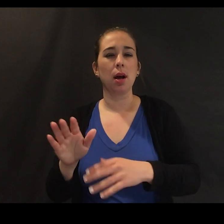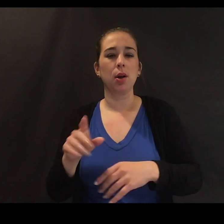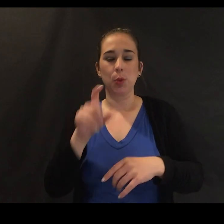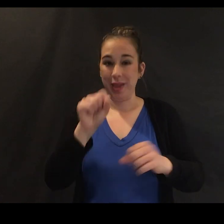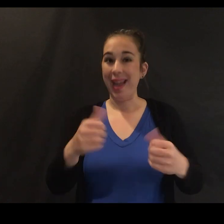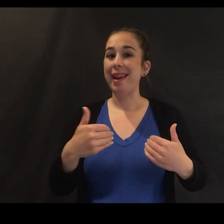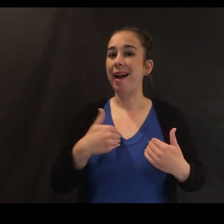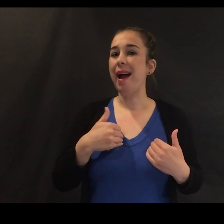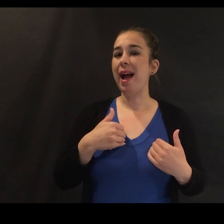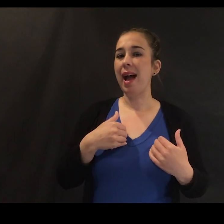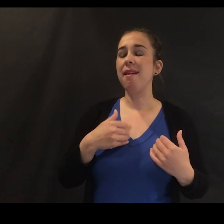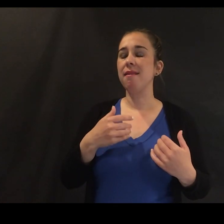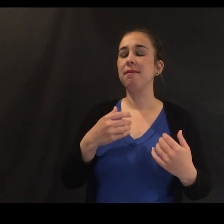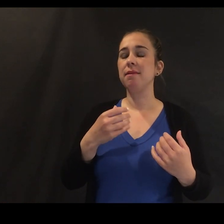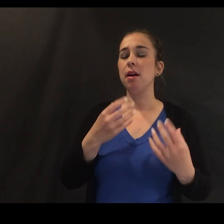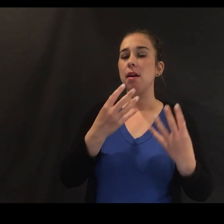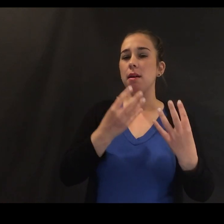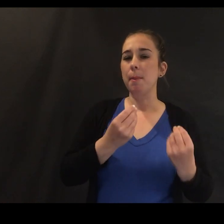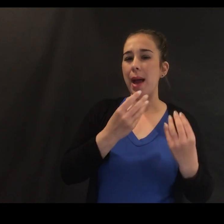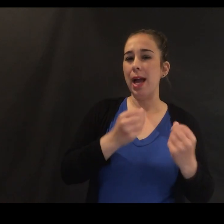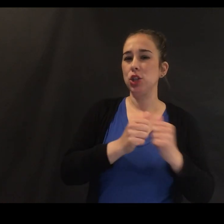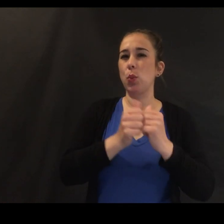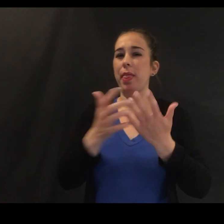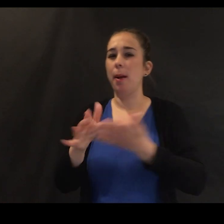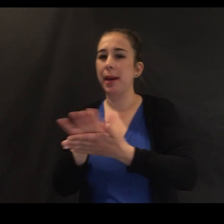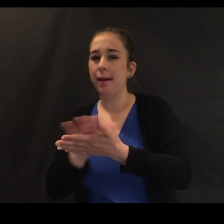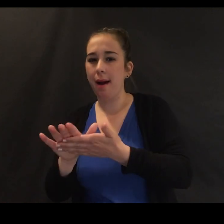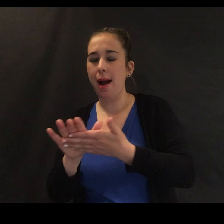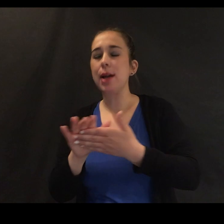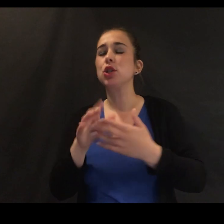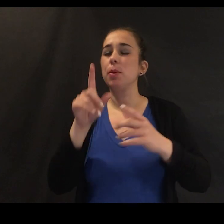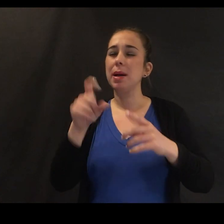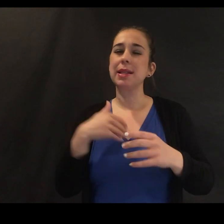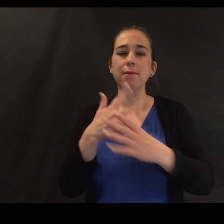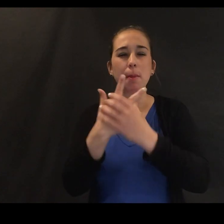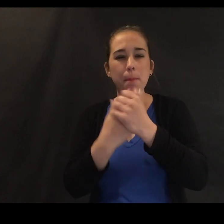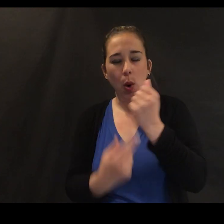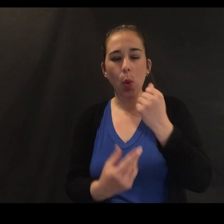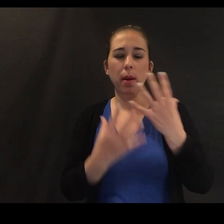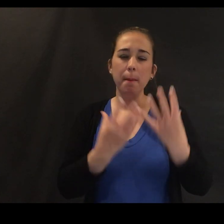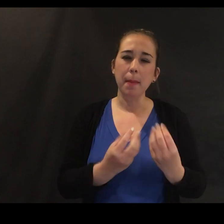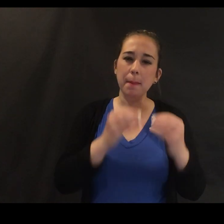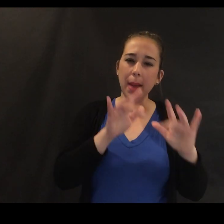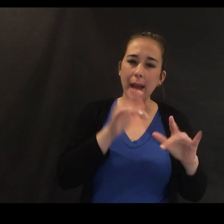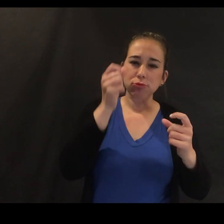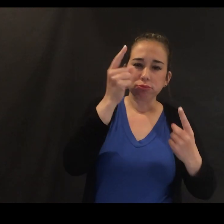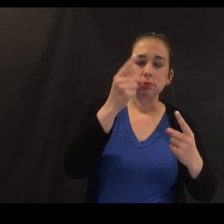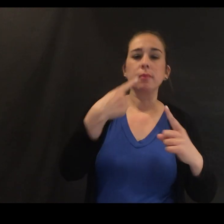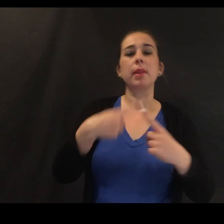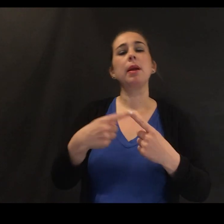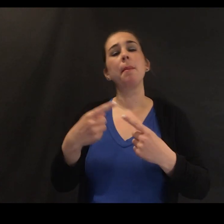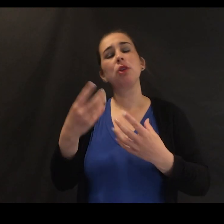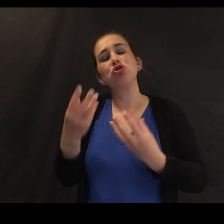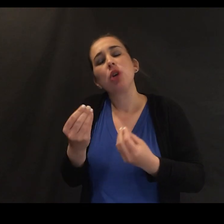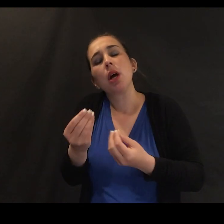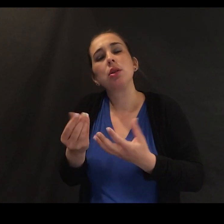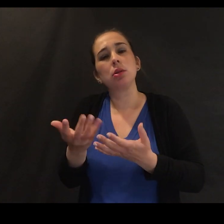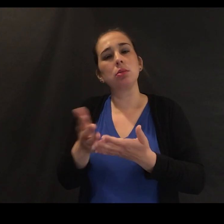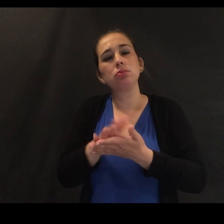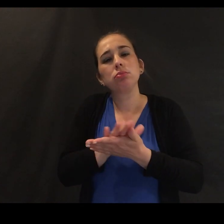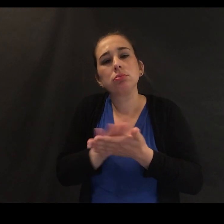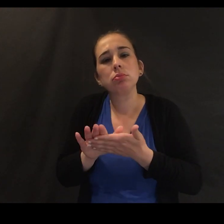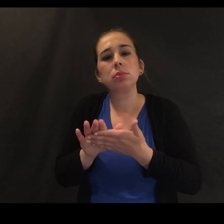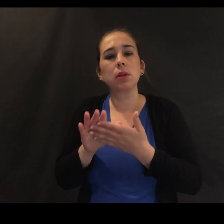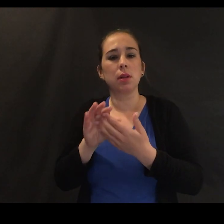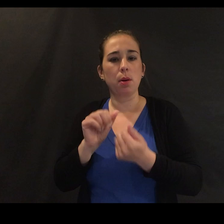And so gracious people not only have the compassionate nature, but they also have a gentle approach, a soft touch when it comes